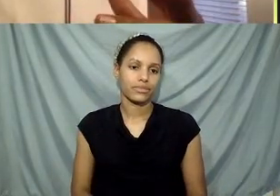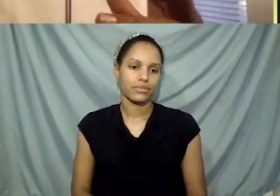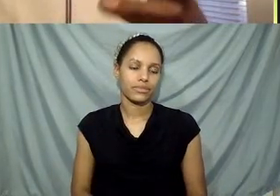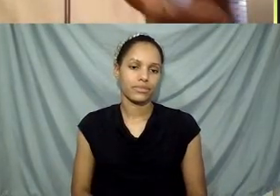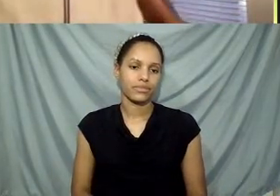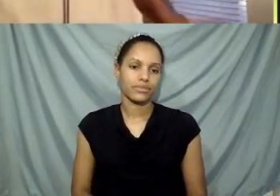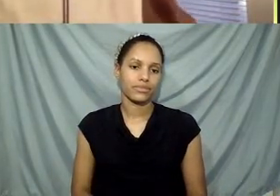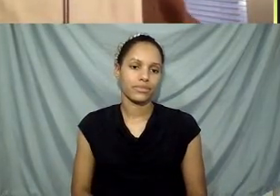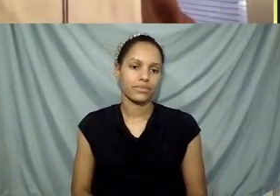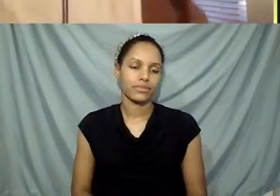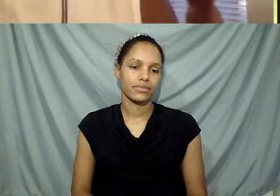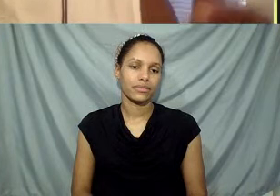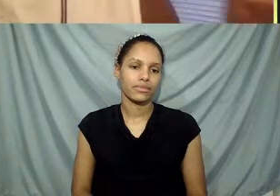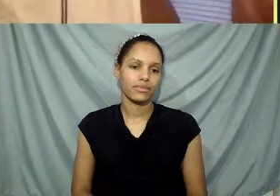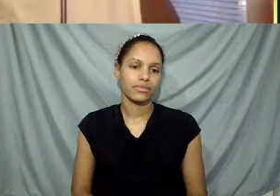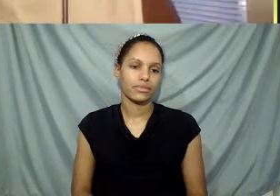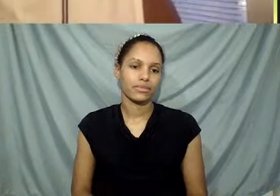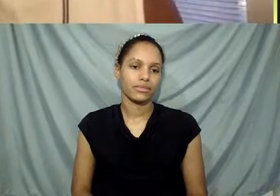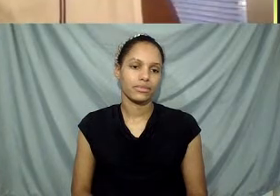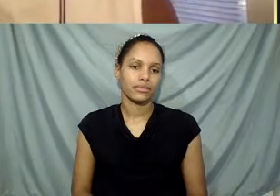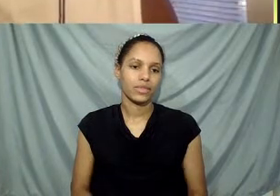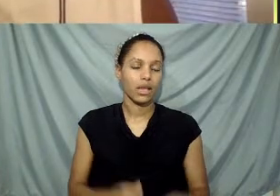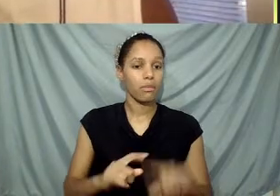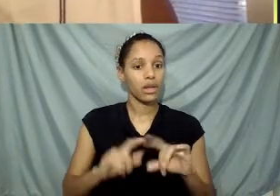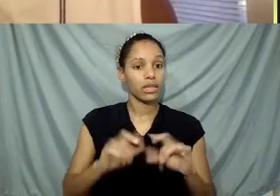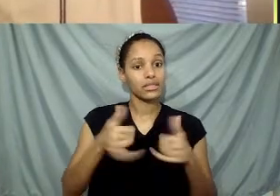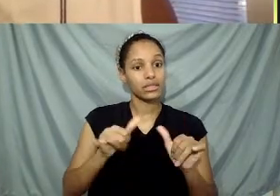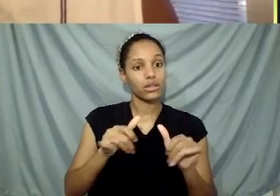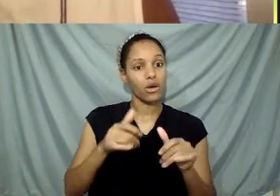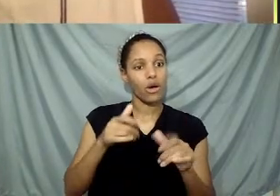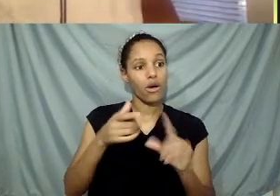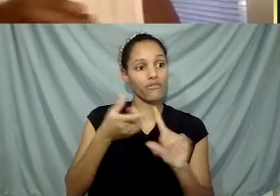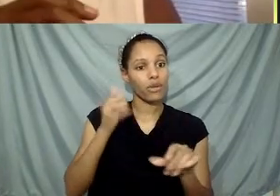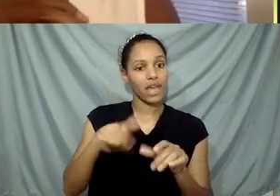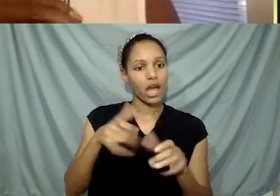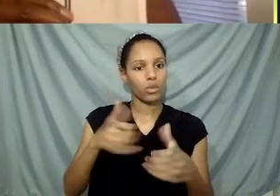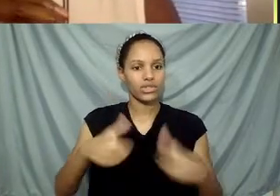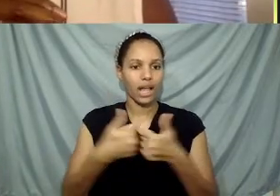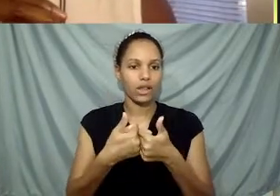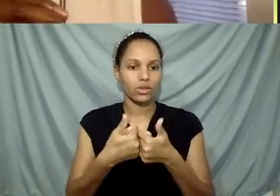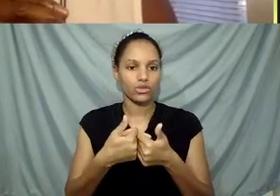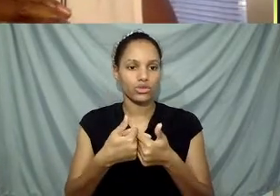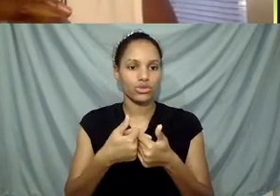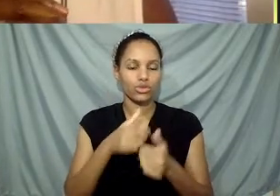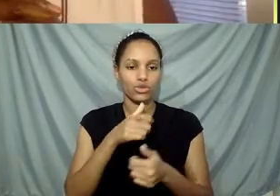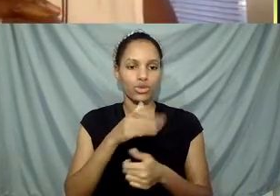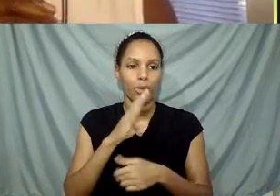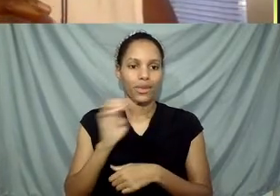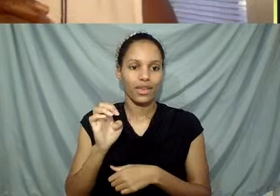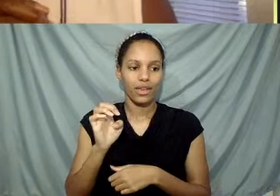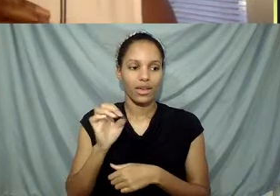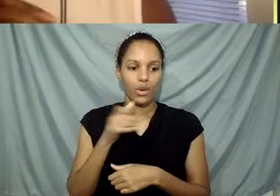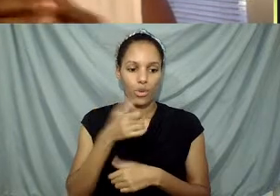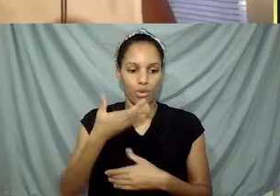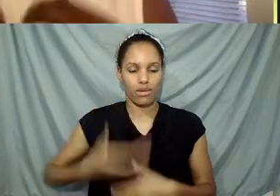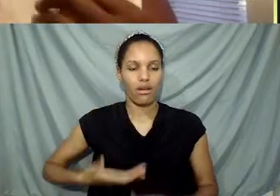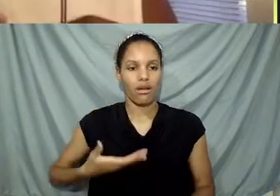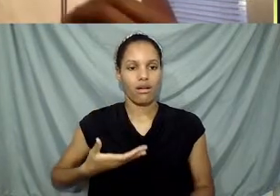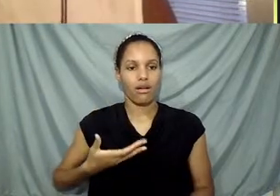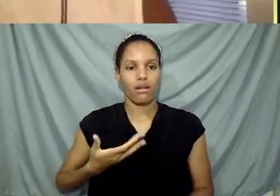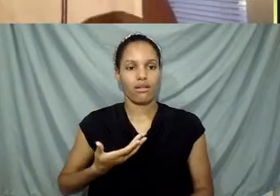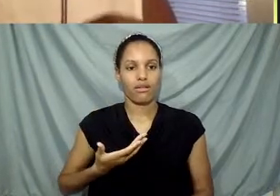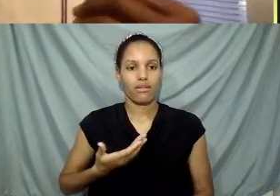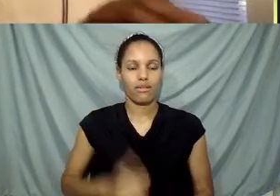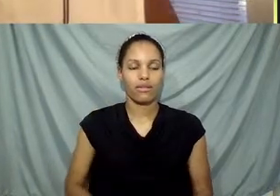are challenged to be our authentic selves. You know, so a lot of our journey is to really just